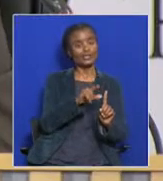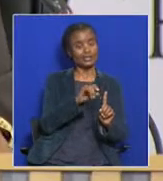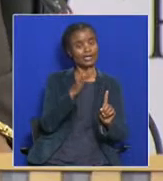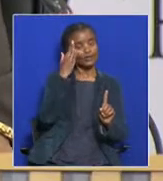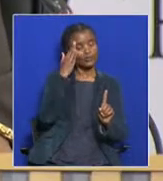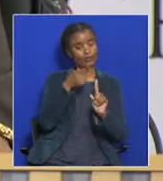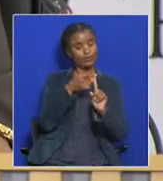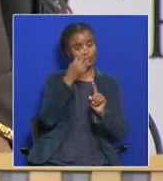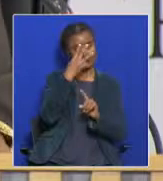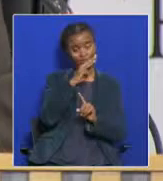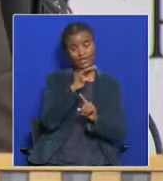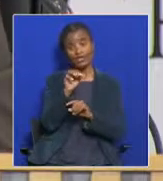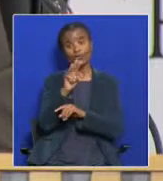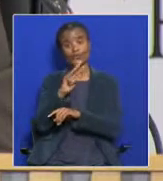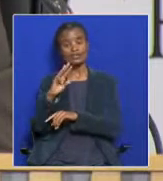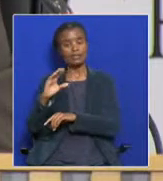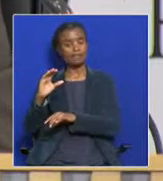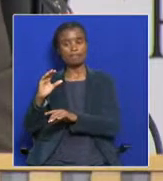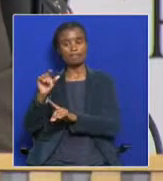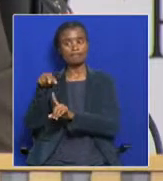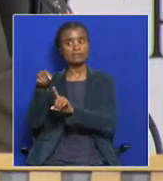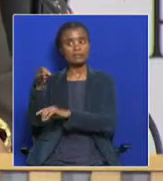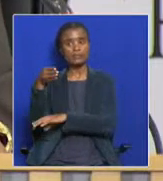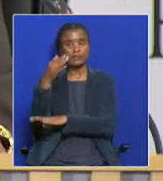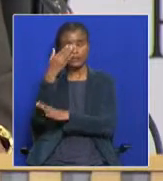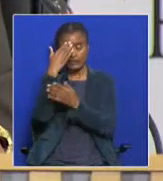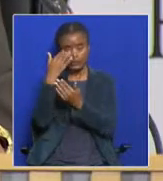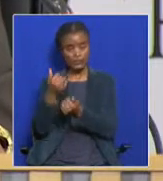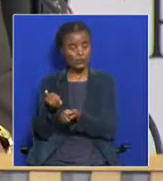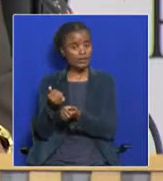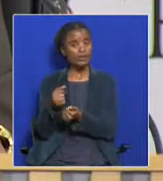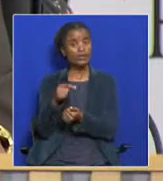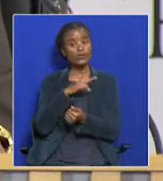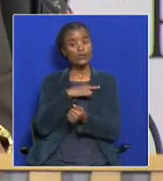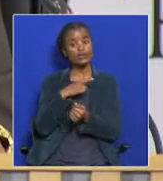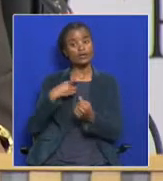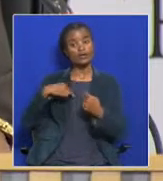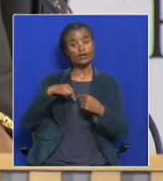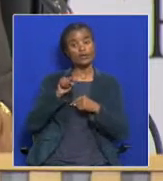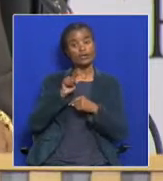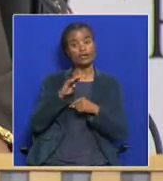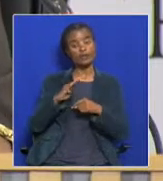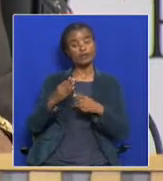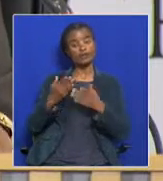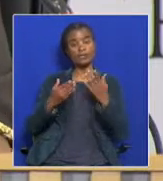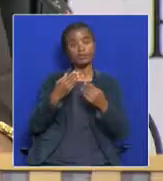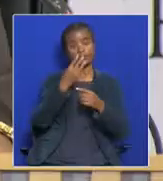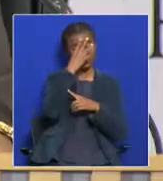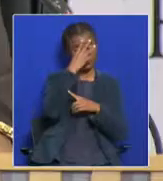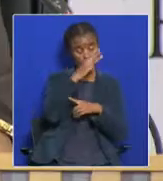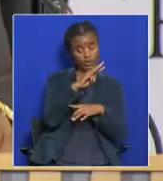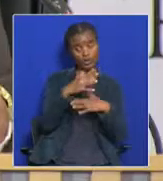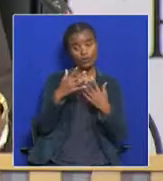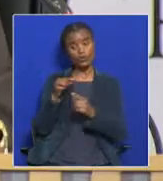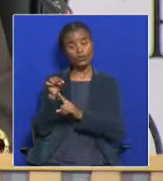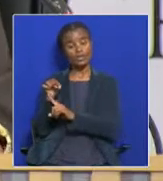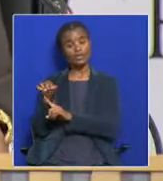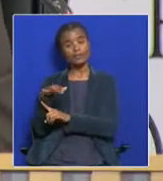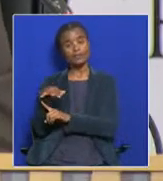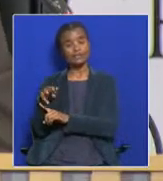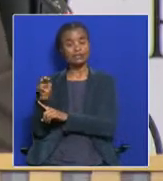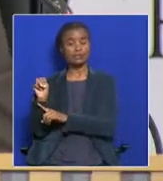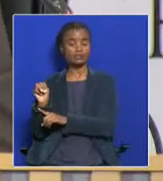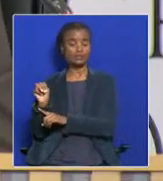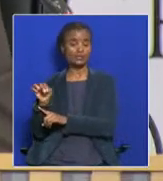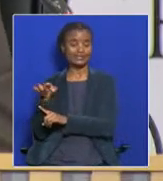that our labs, either Pretoria or Manzimtoti, would be the one to send exhibits or even direct us.